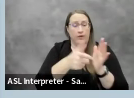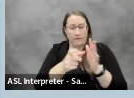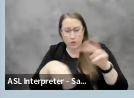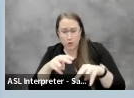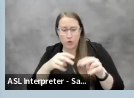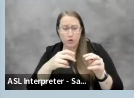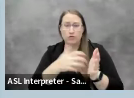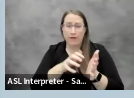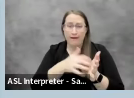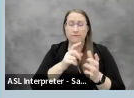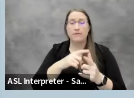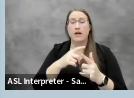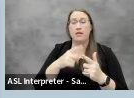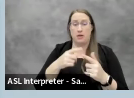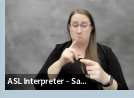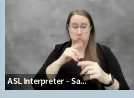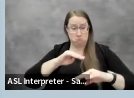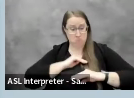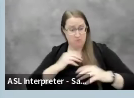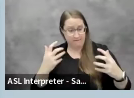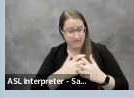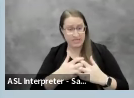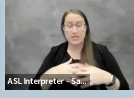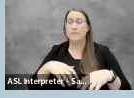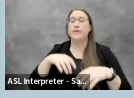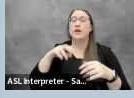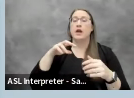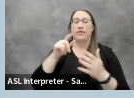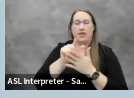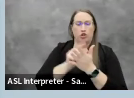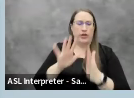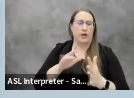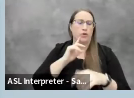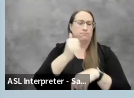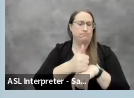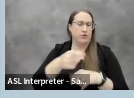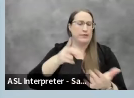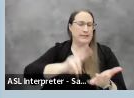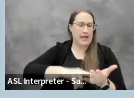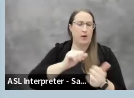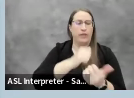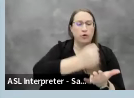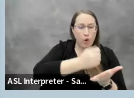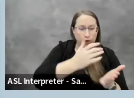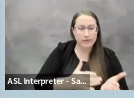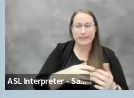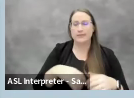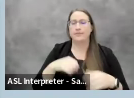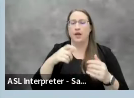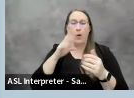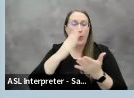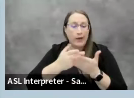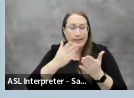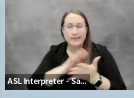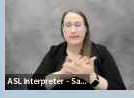fit what you would want to eventually have happen, then the attorney will arrange for you to sign them with a notary and witnesses. All of these